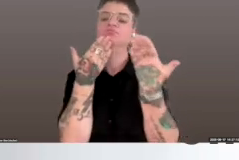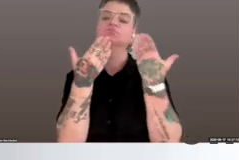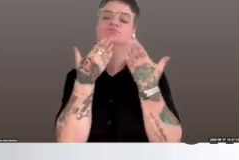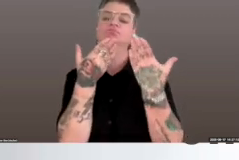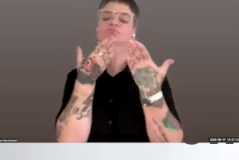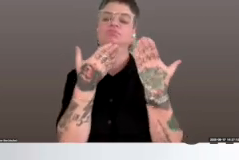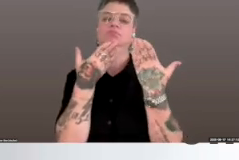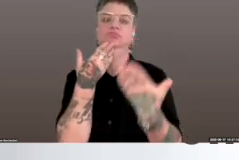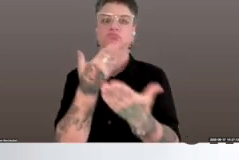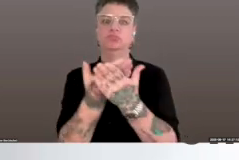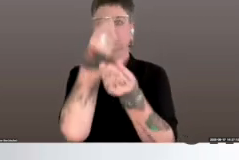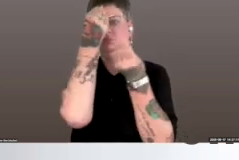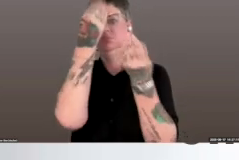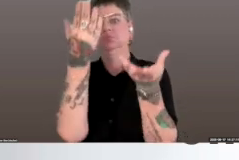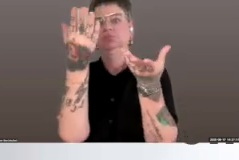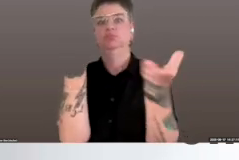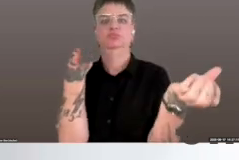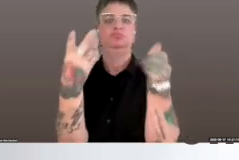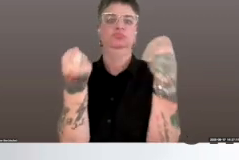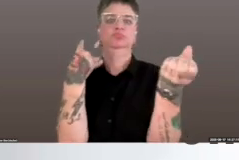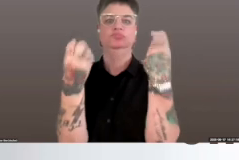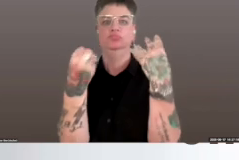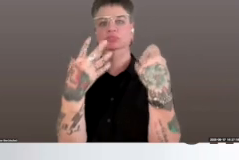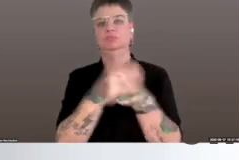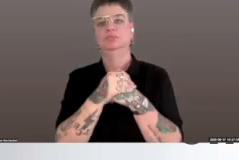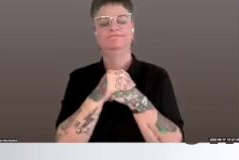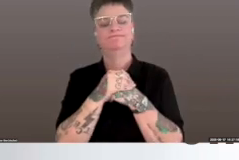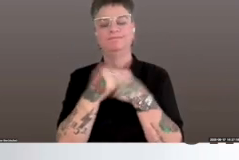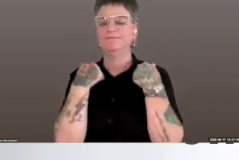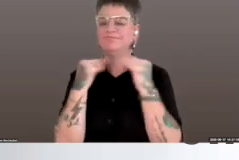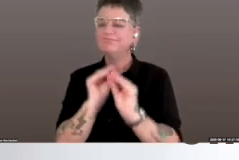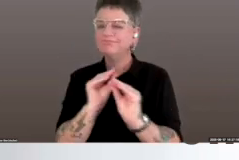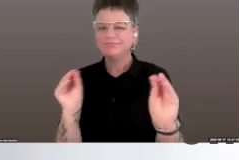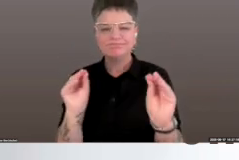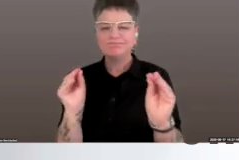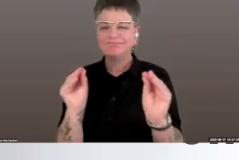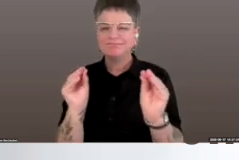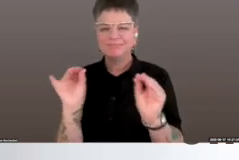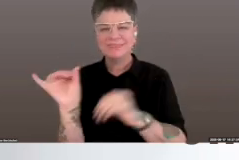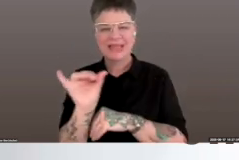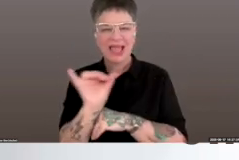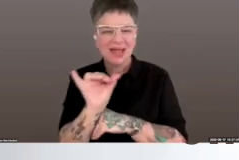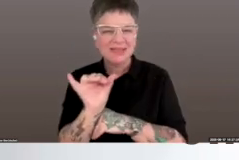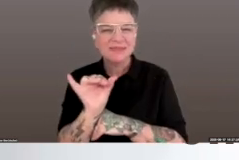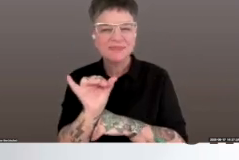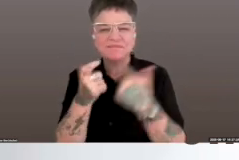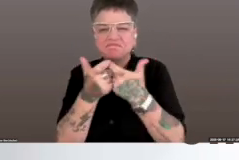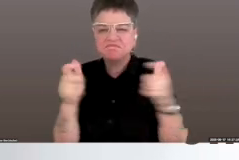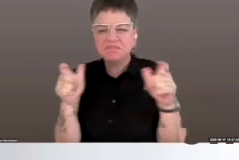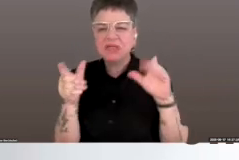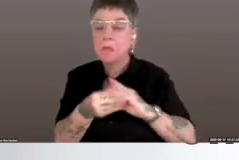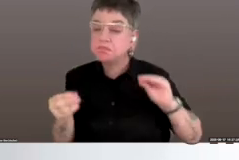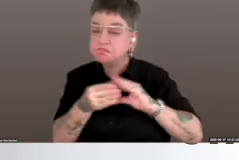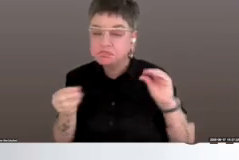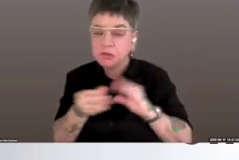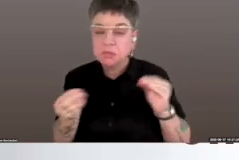this really good information. I don't have anything in the way of like big comments right now. I